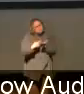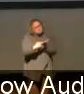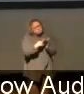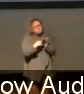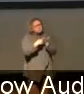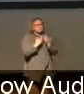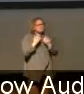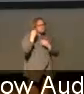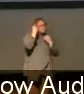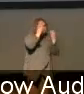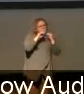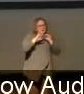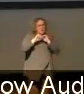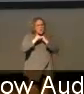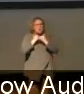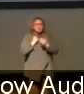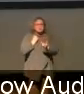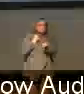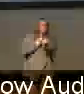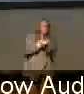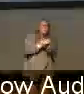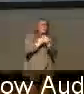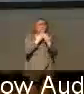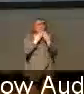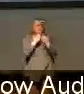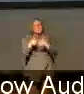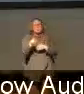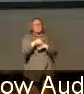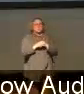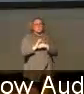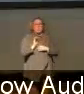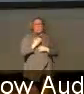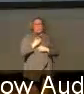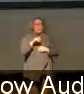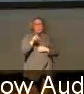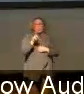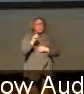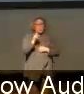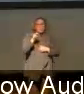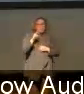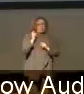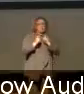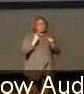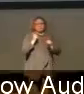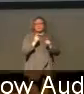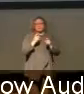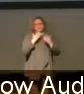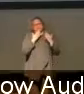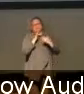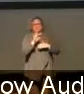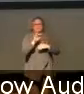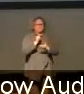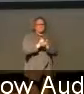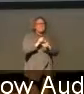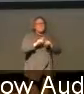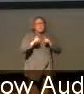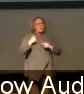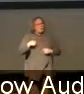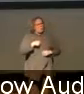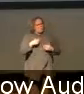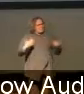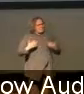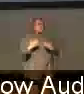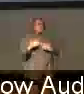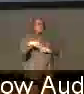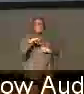you. We are grateful to all our donors for all that they're doing to help, but we at Michigan Medicine also